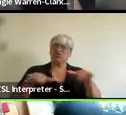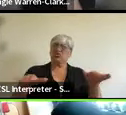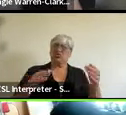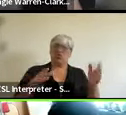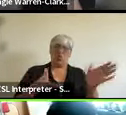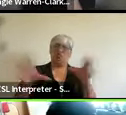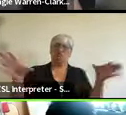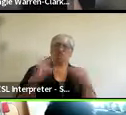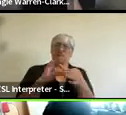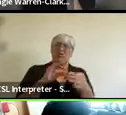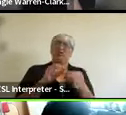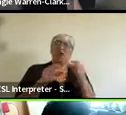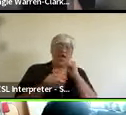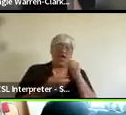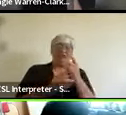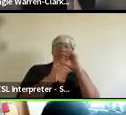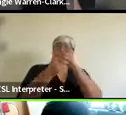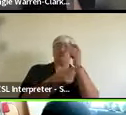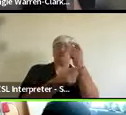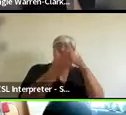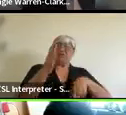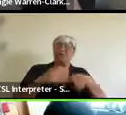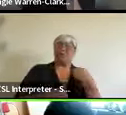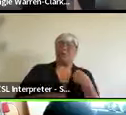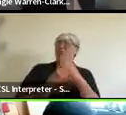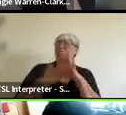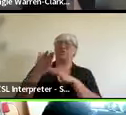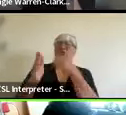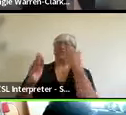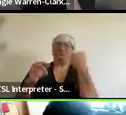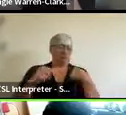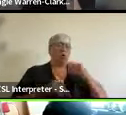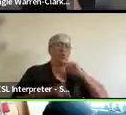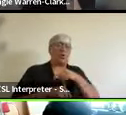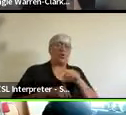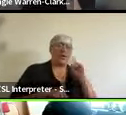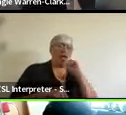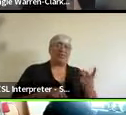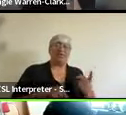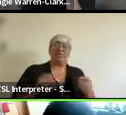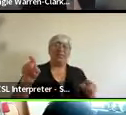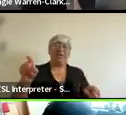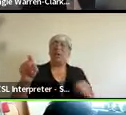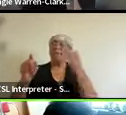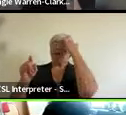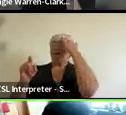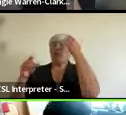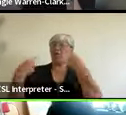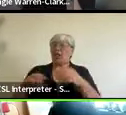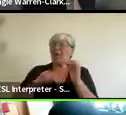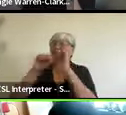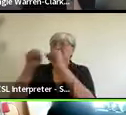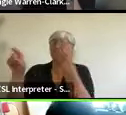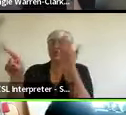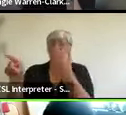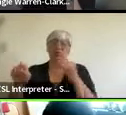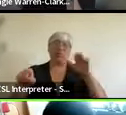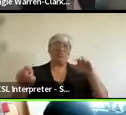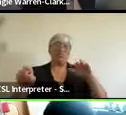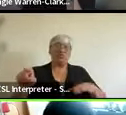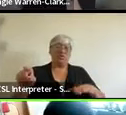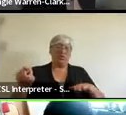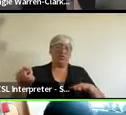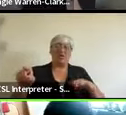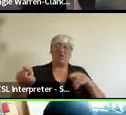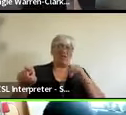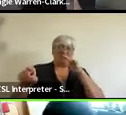also trespassed. Effectively, the mother cannot go onto the school grounds, the child cannot go onto the school grounds, the mother cannot fully